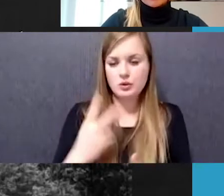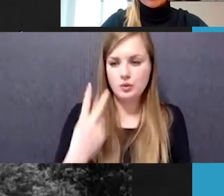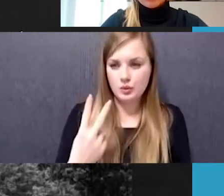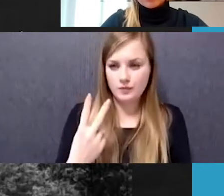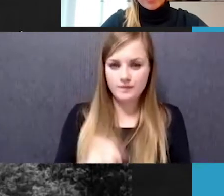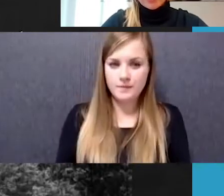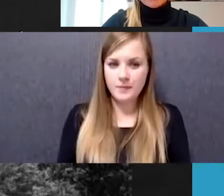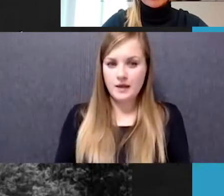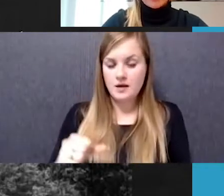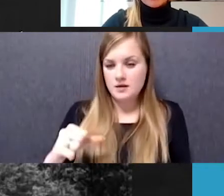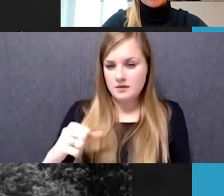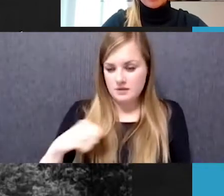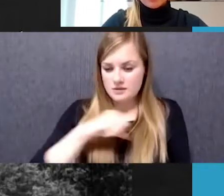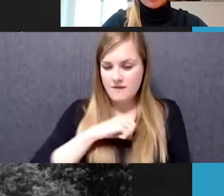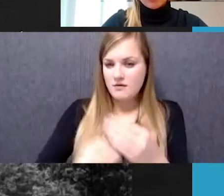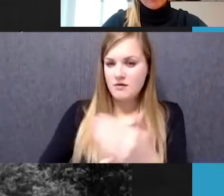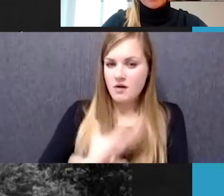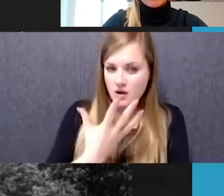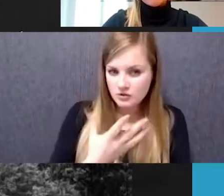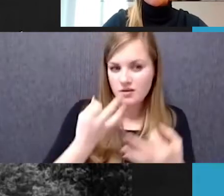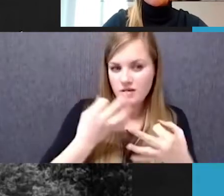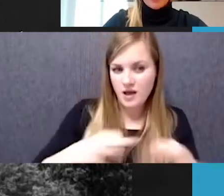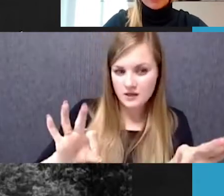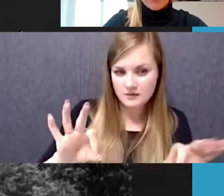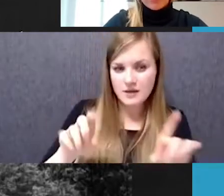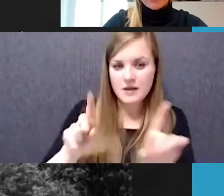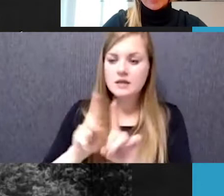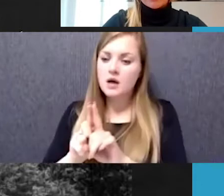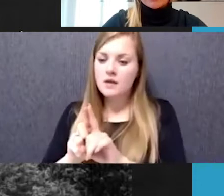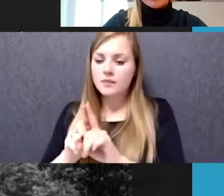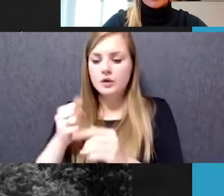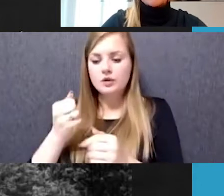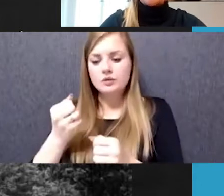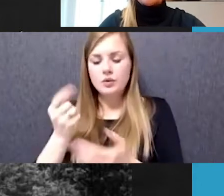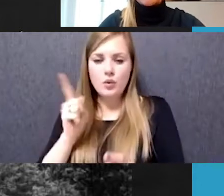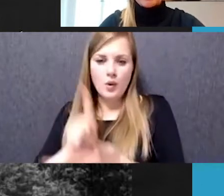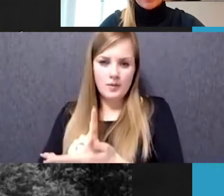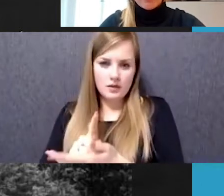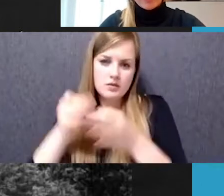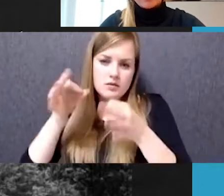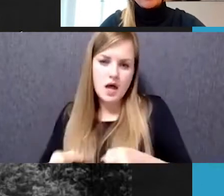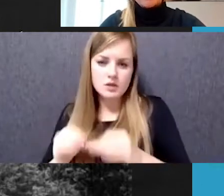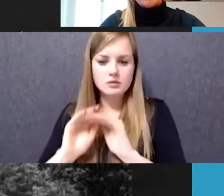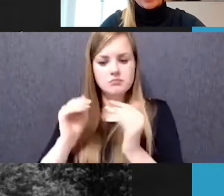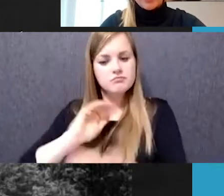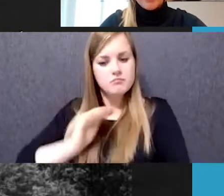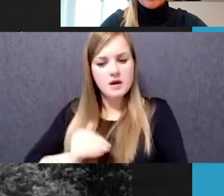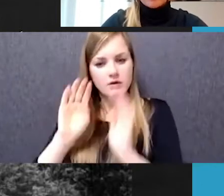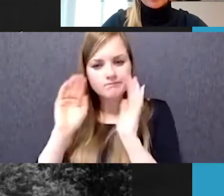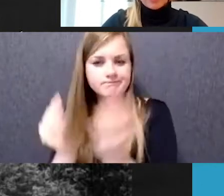two values are important, and this is the right of expression and a right to equal